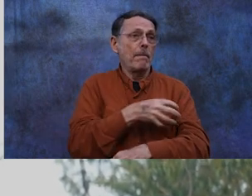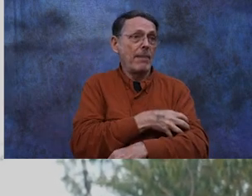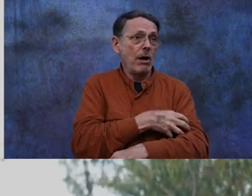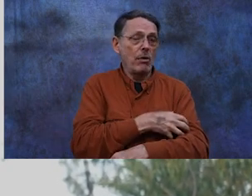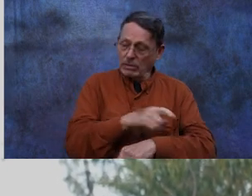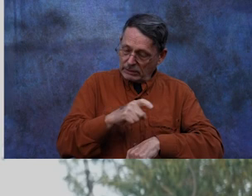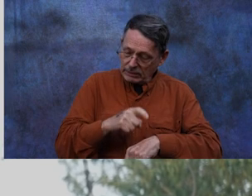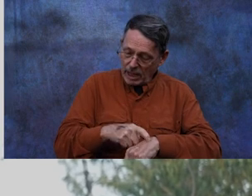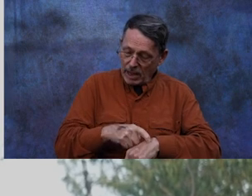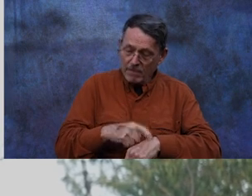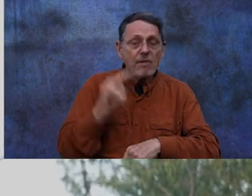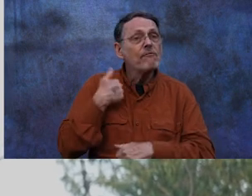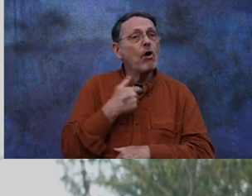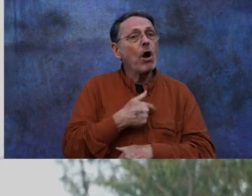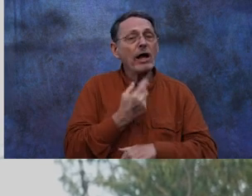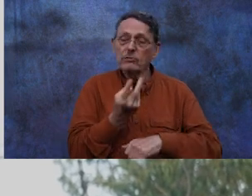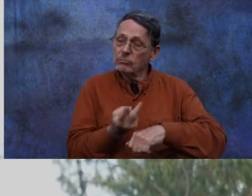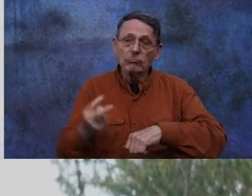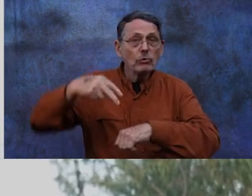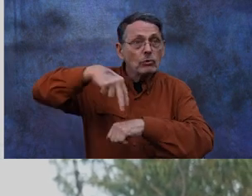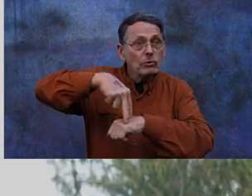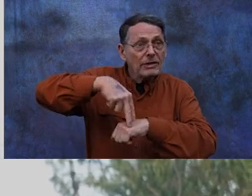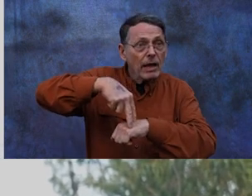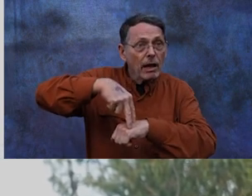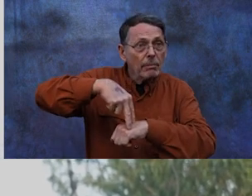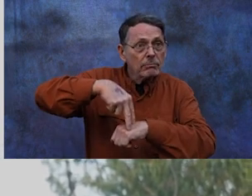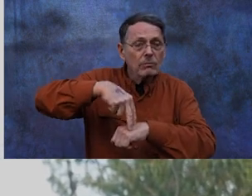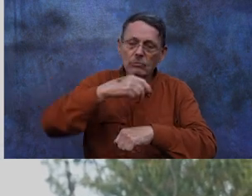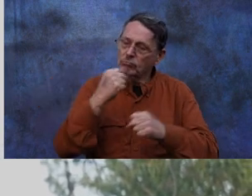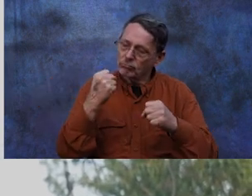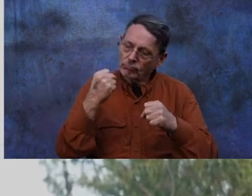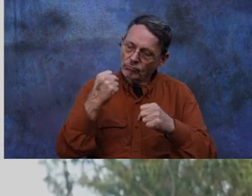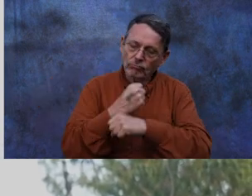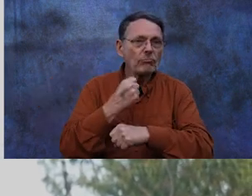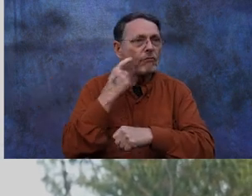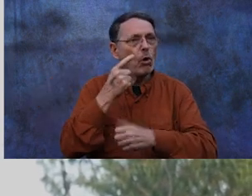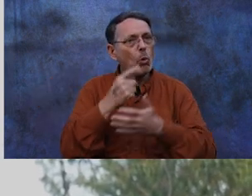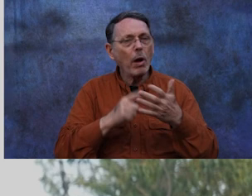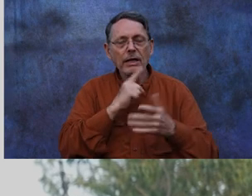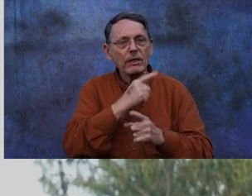It is time for us to stand up for what is right.